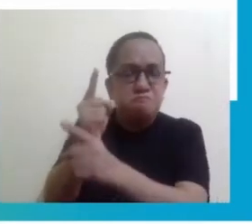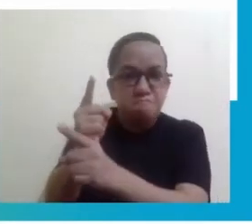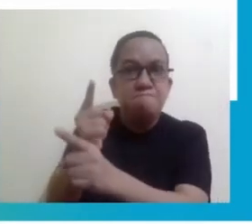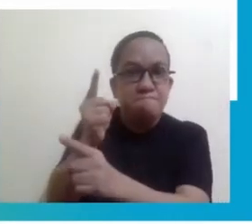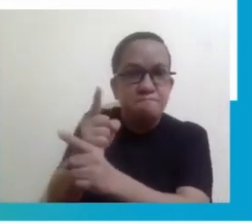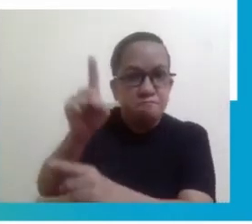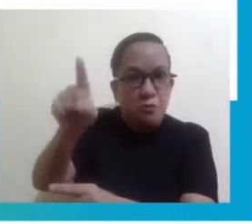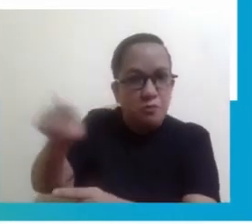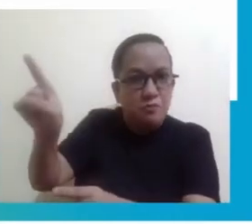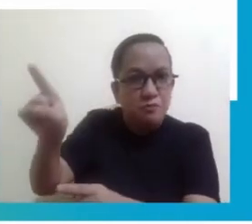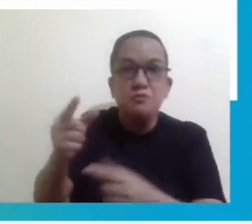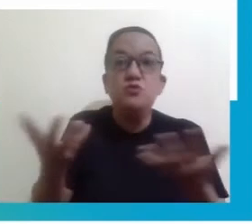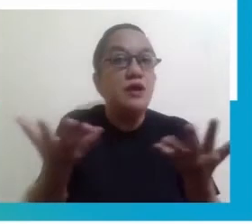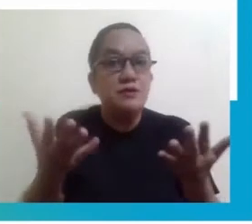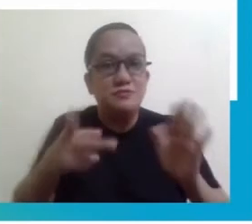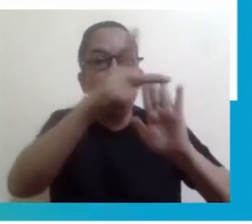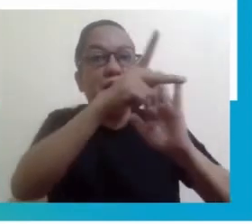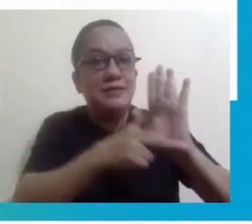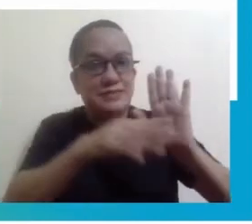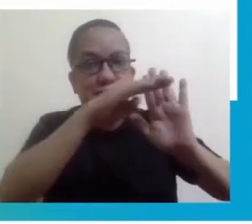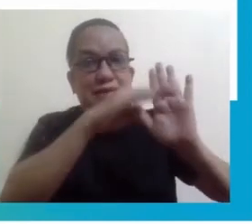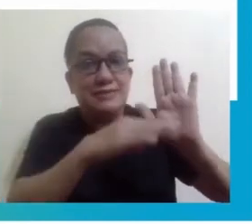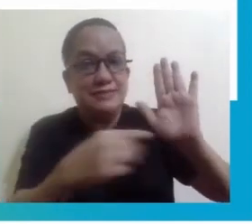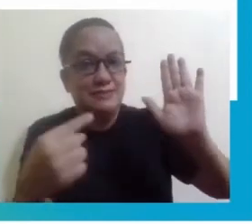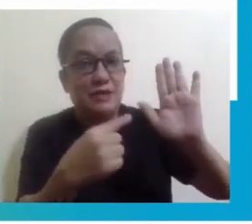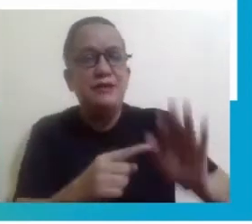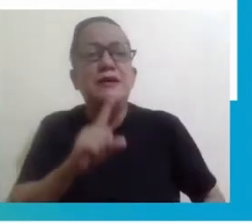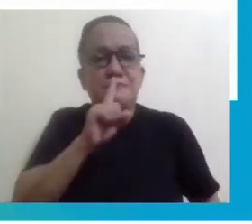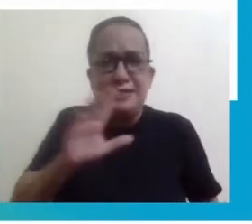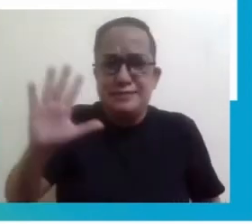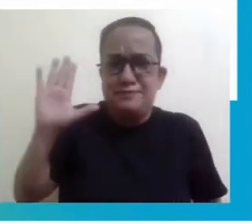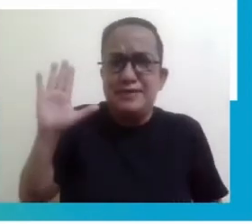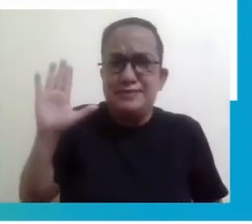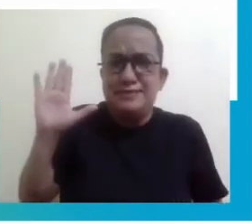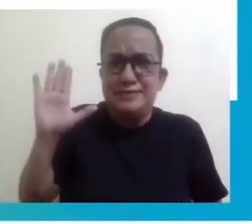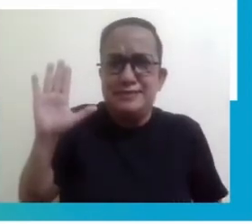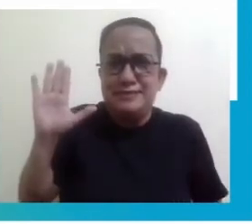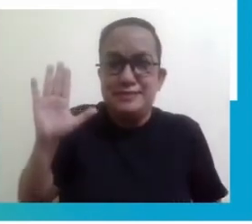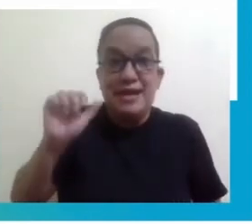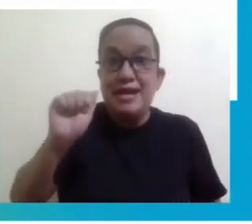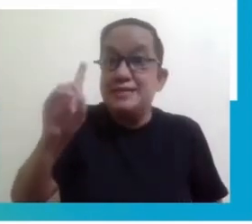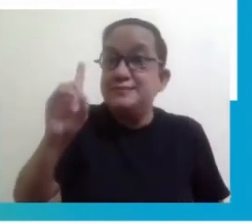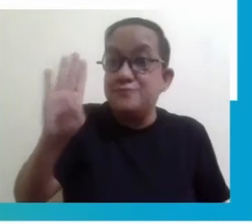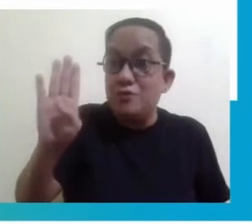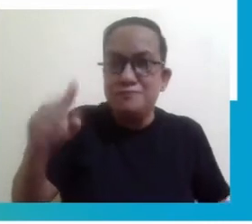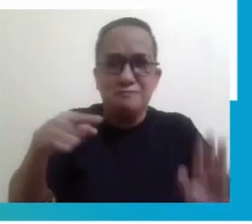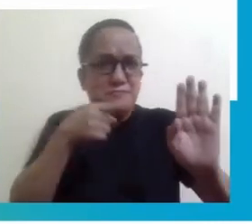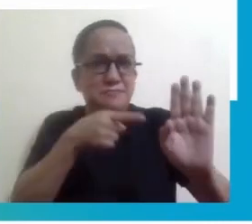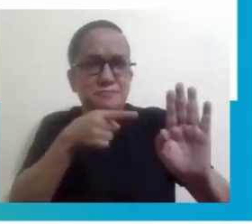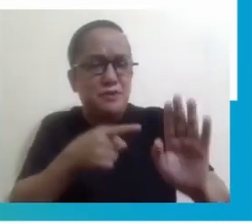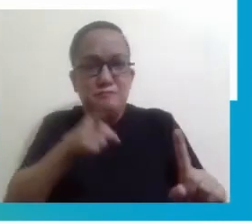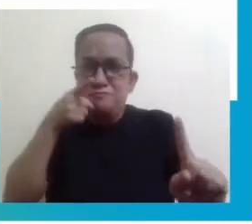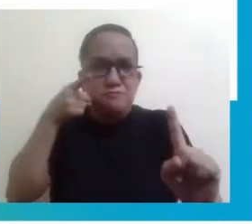review. I can assure you that ADB has no intention, zero intention to diluting our